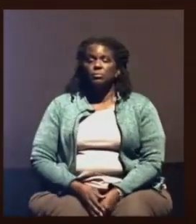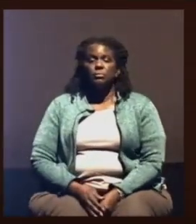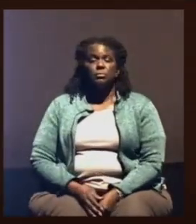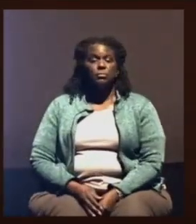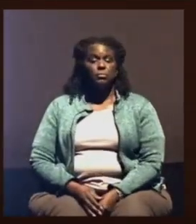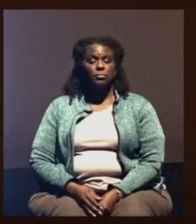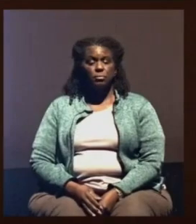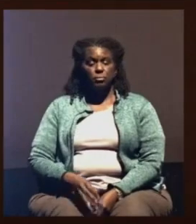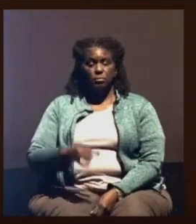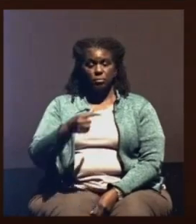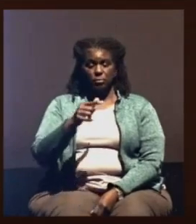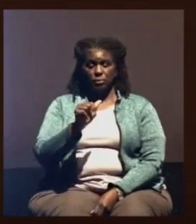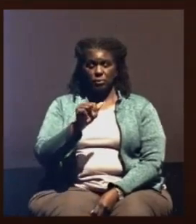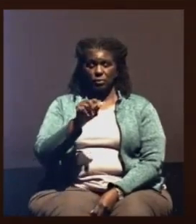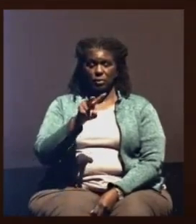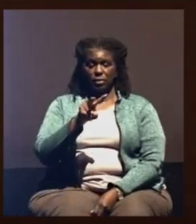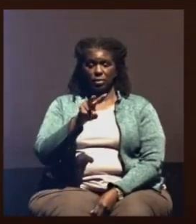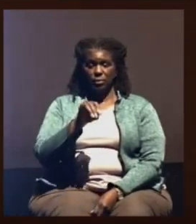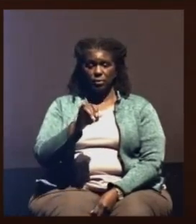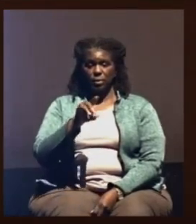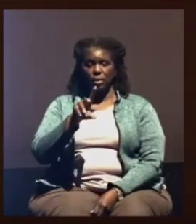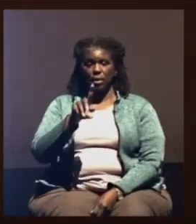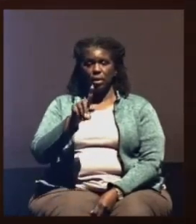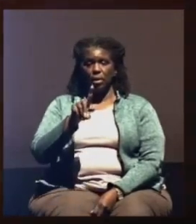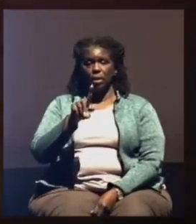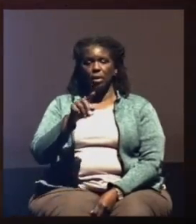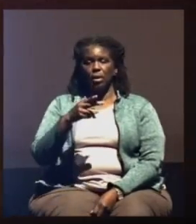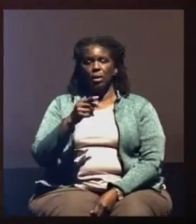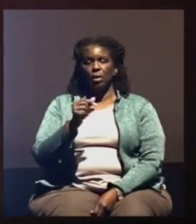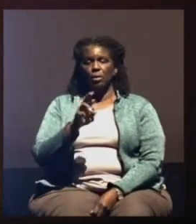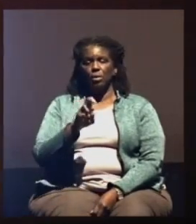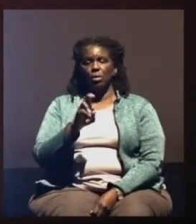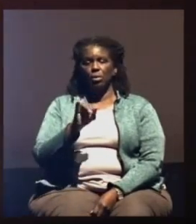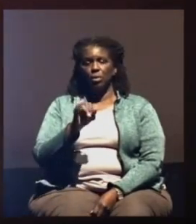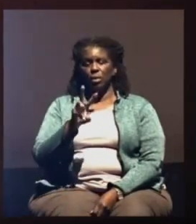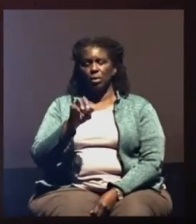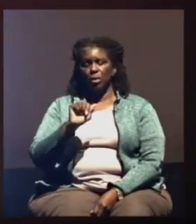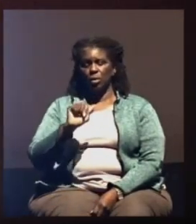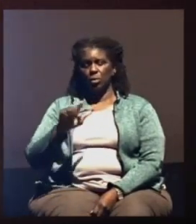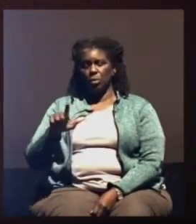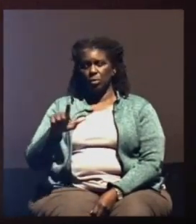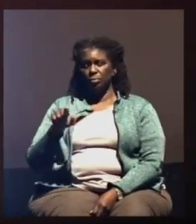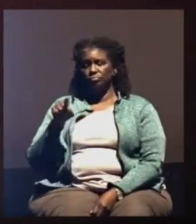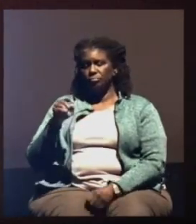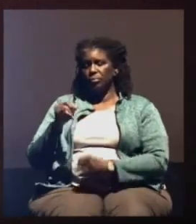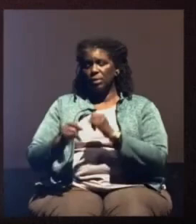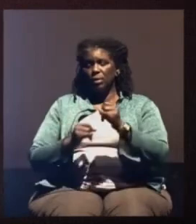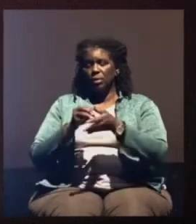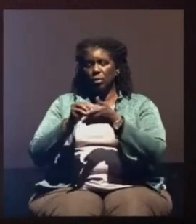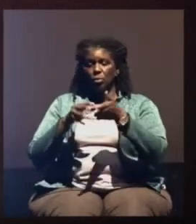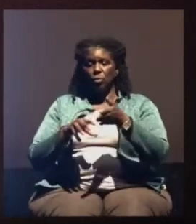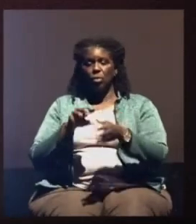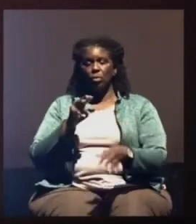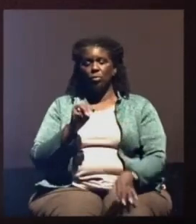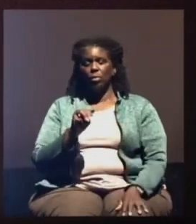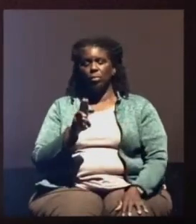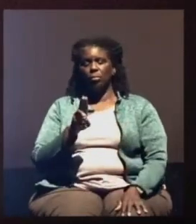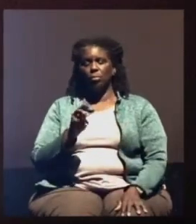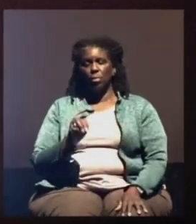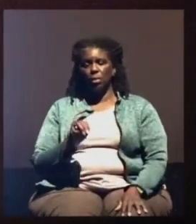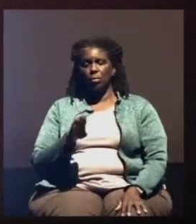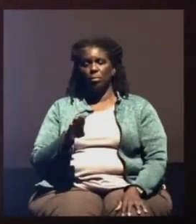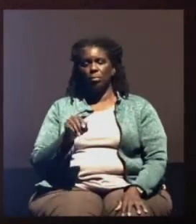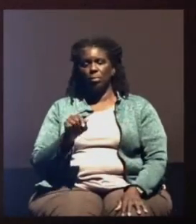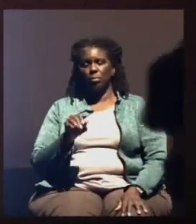Next up, Gavi Dhariwal, class of 2022, is an international student from Mumbai, India, majoring in mathematics and